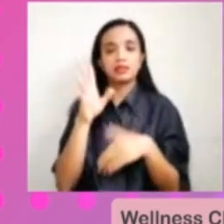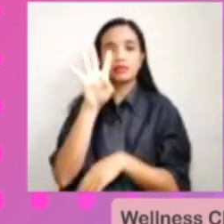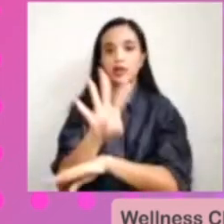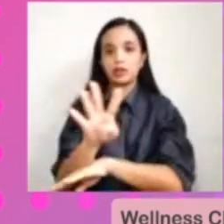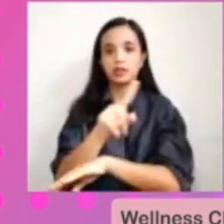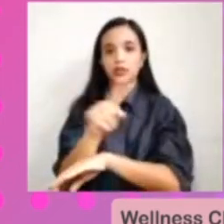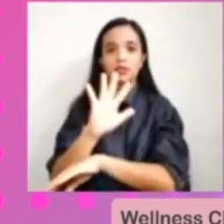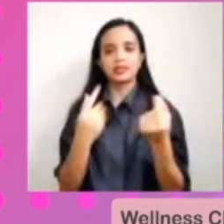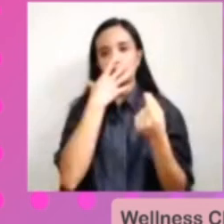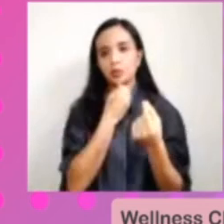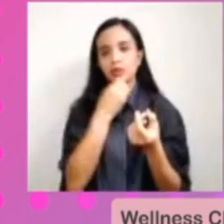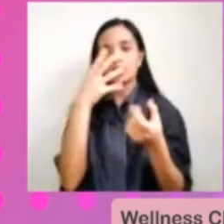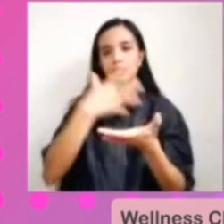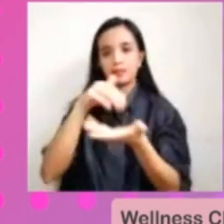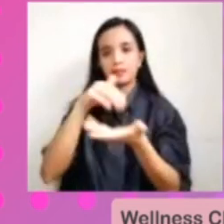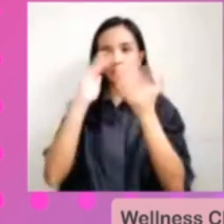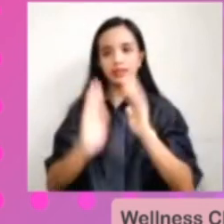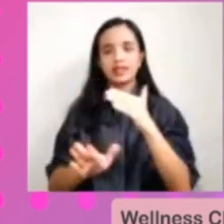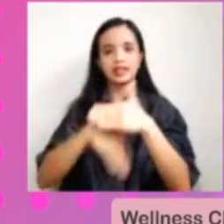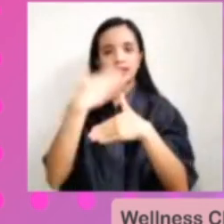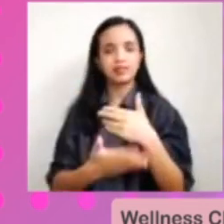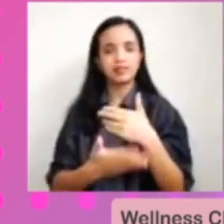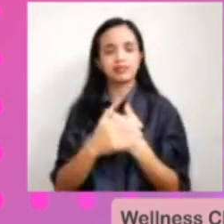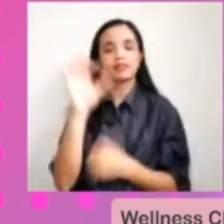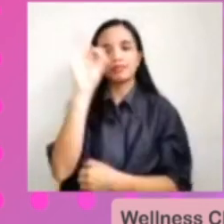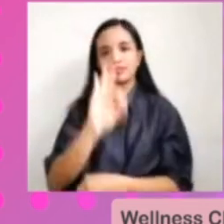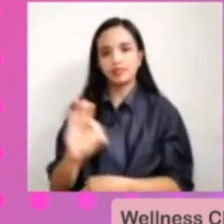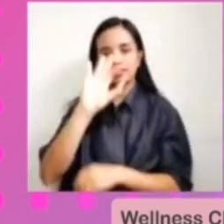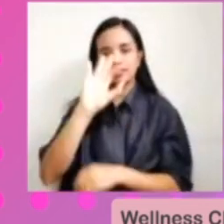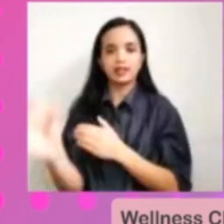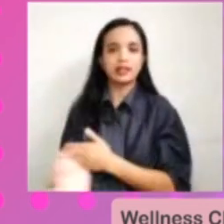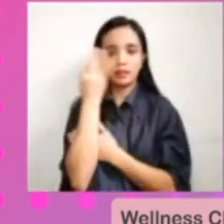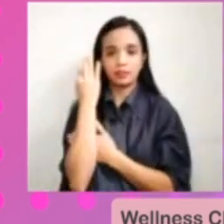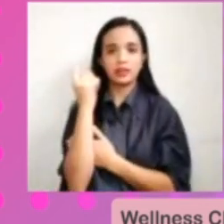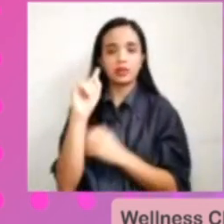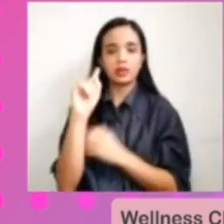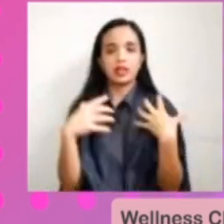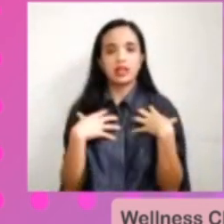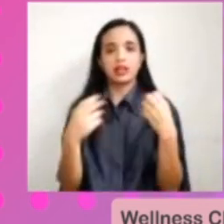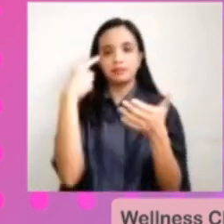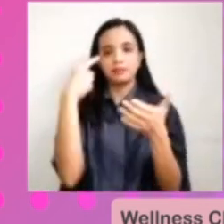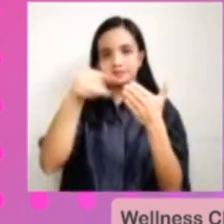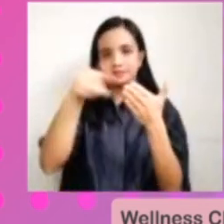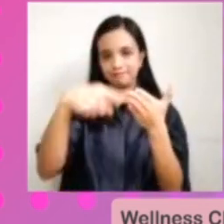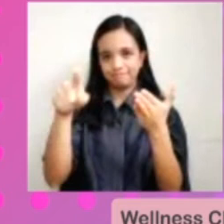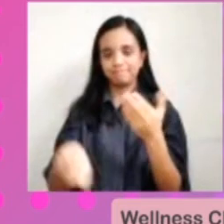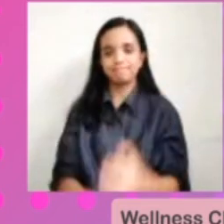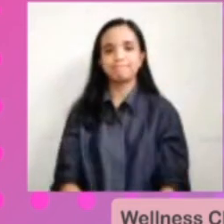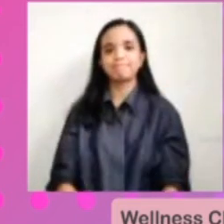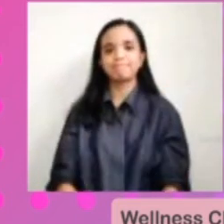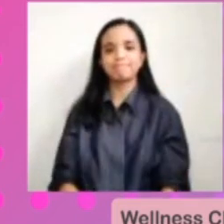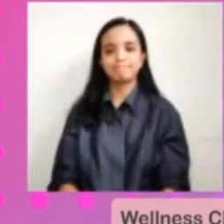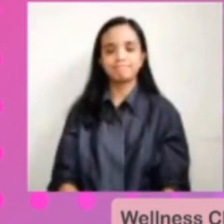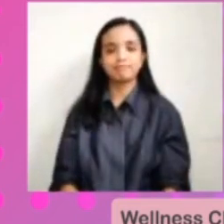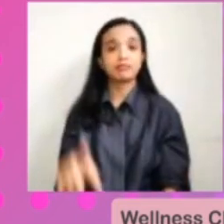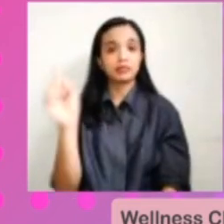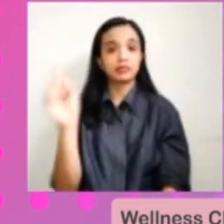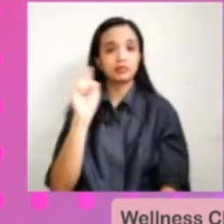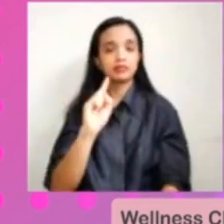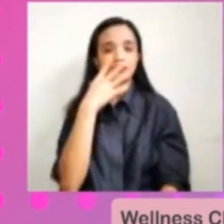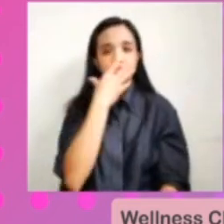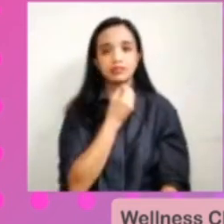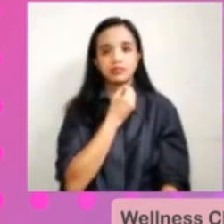po ng viewers natin all over the Philippines sa ating Wellness Check series. So ayan mga ma'ams and sirs, please stay tuned every